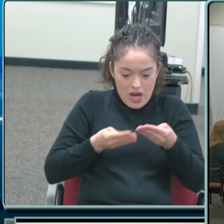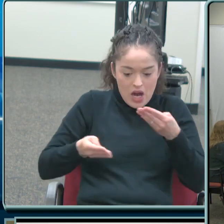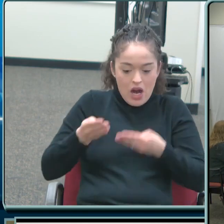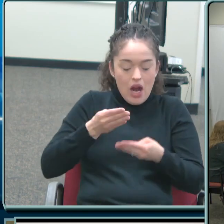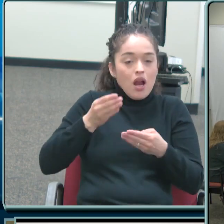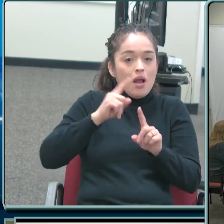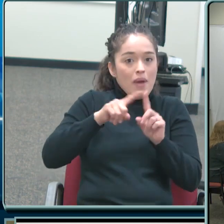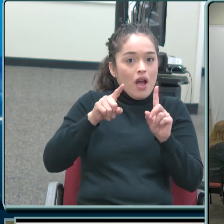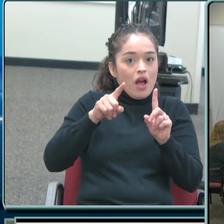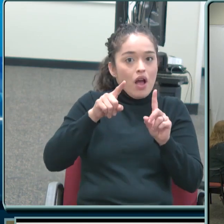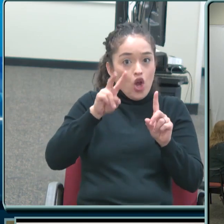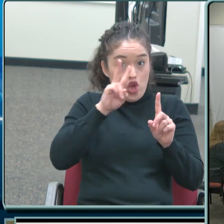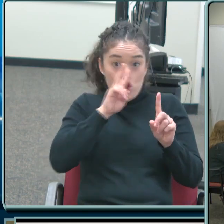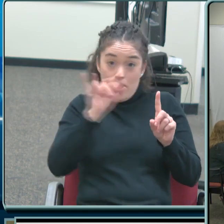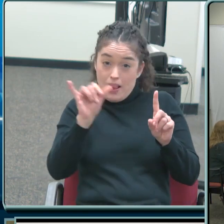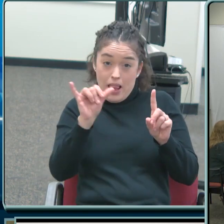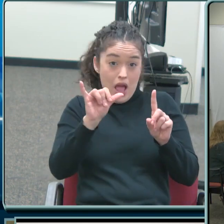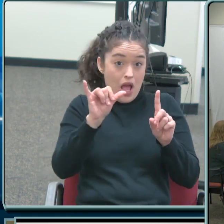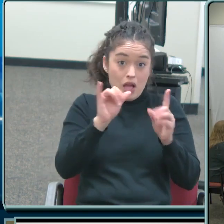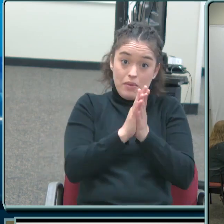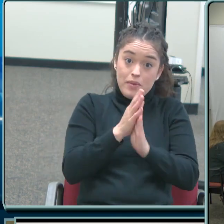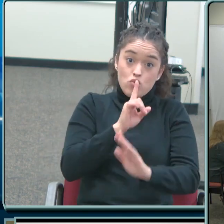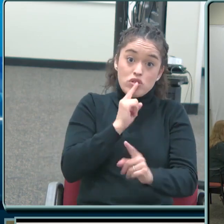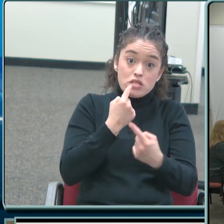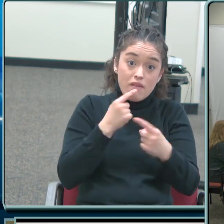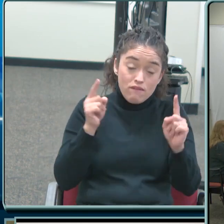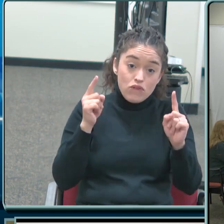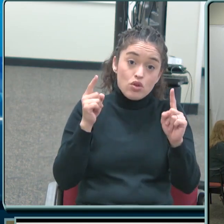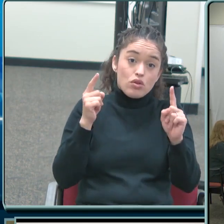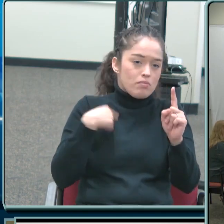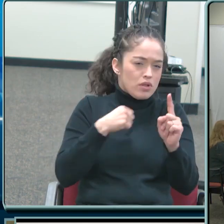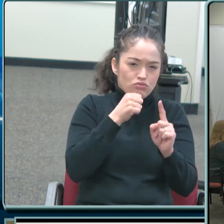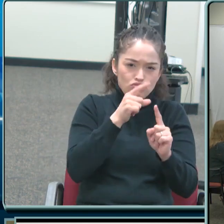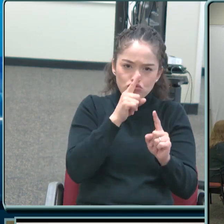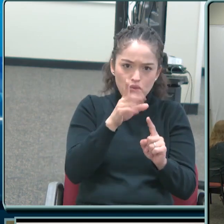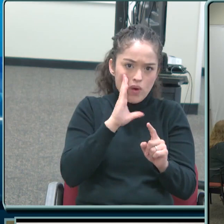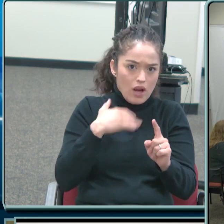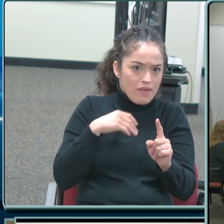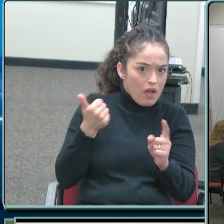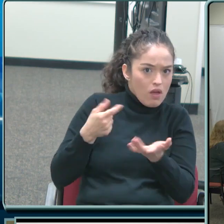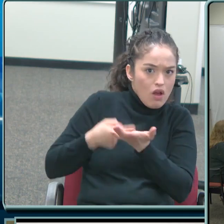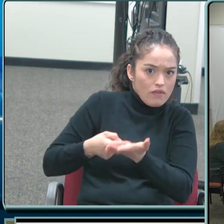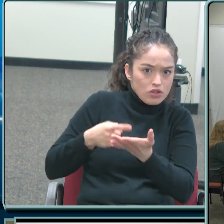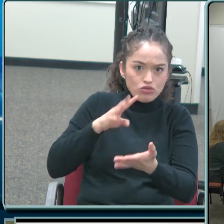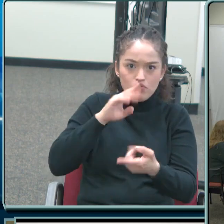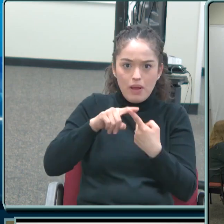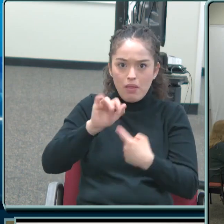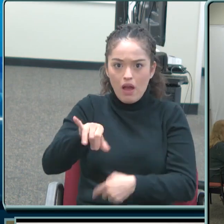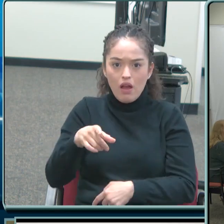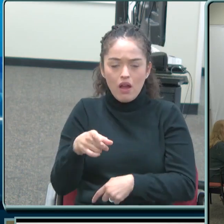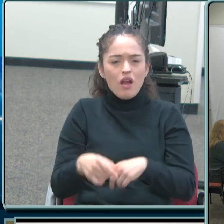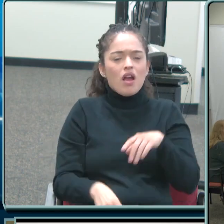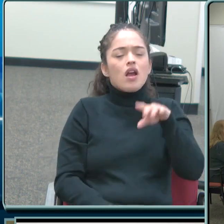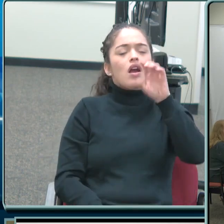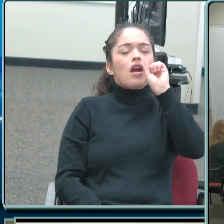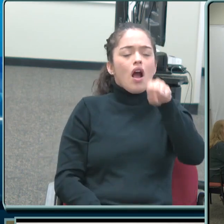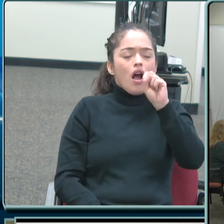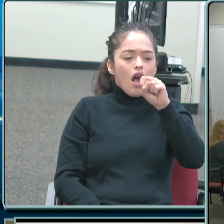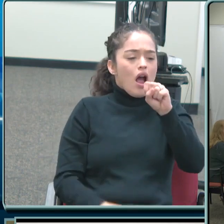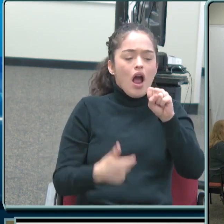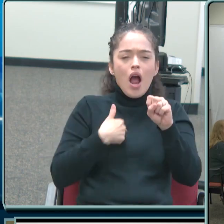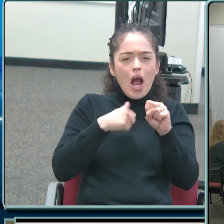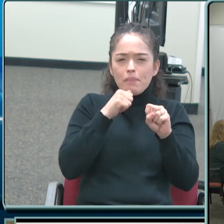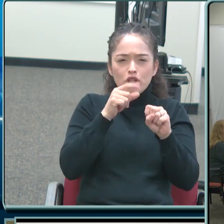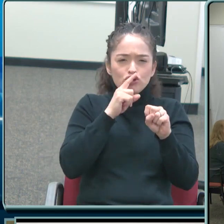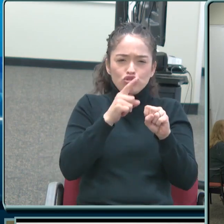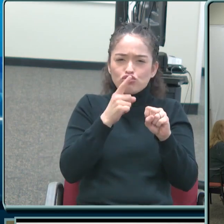since looks like it's very successful, didn't know if there had been conversation about that. Yeah, I don't know